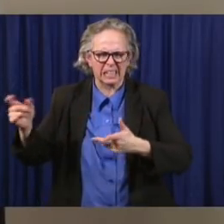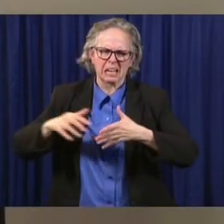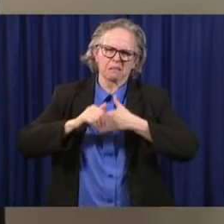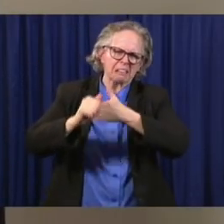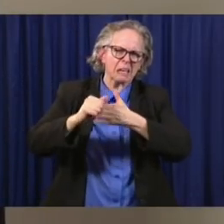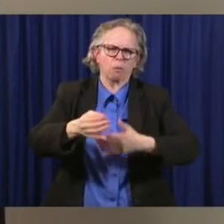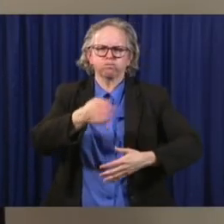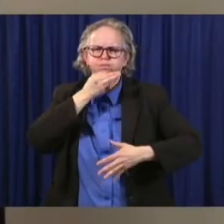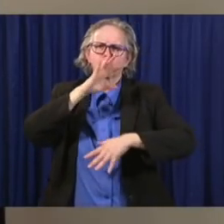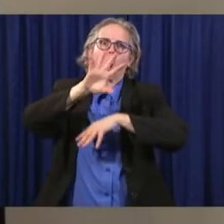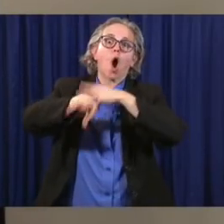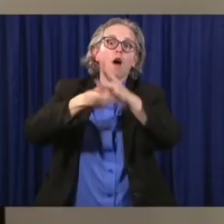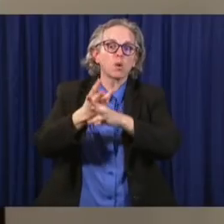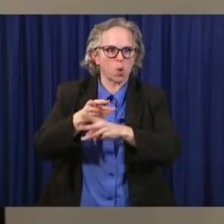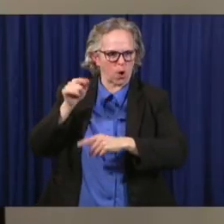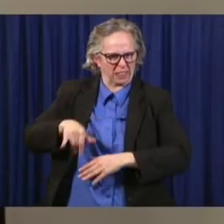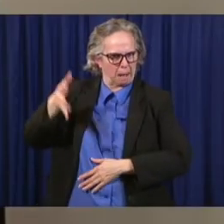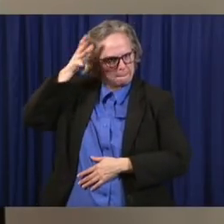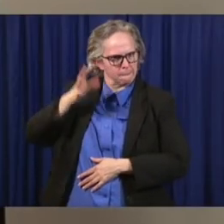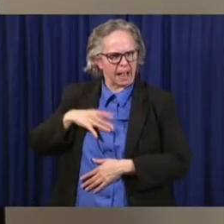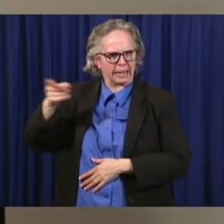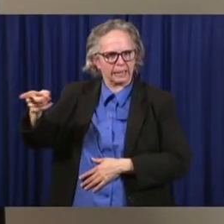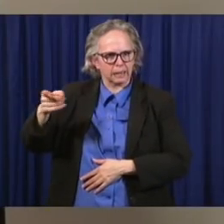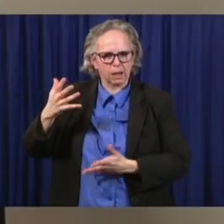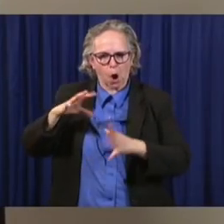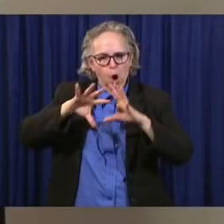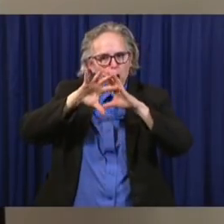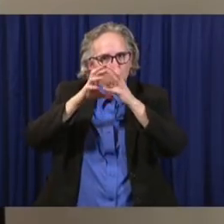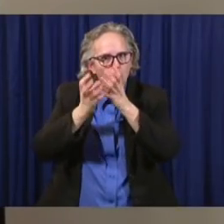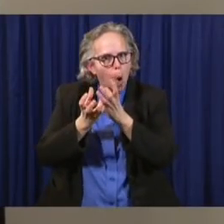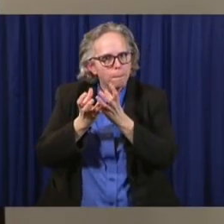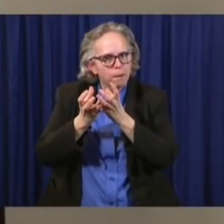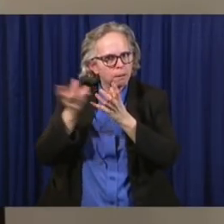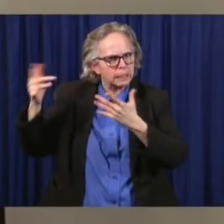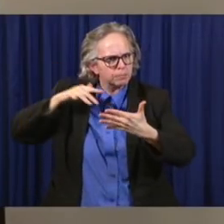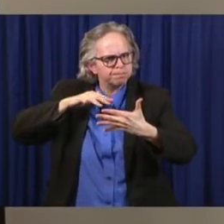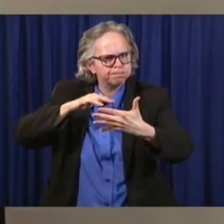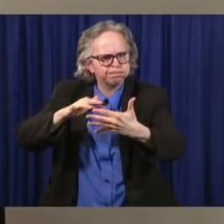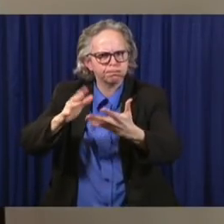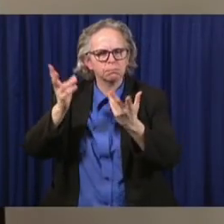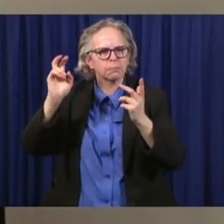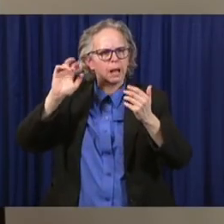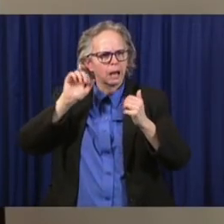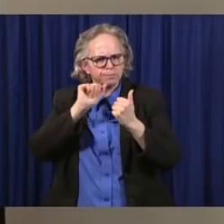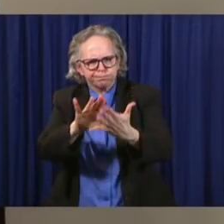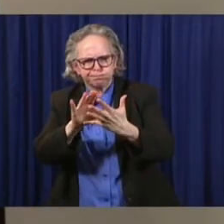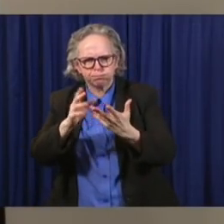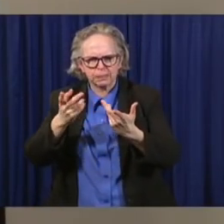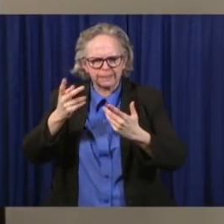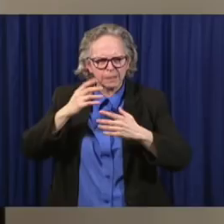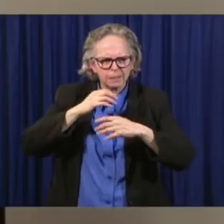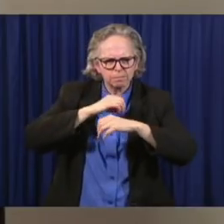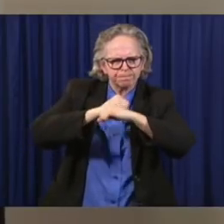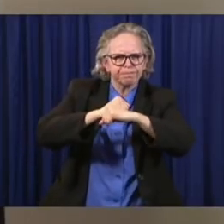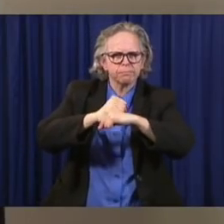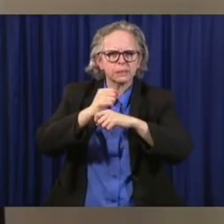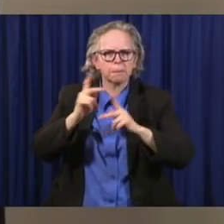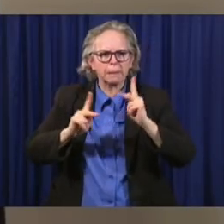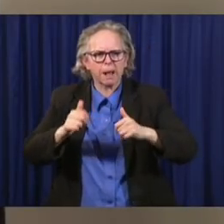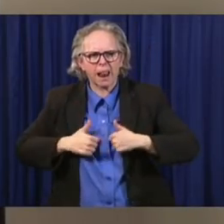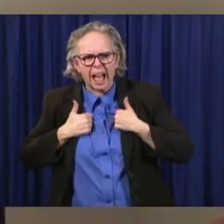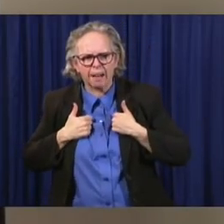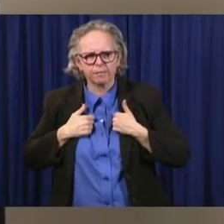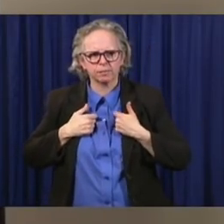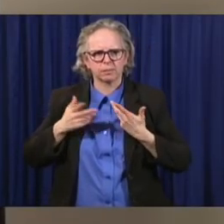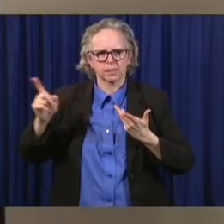now working globally on something called Resolving to Save Lives. He also just gave testimony and was in the news a lot